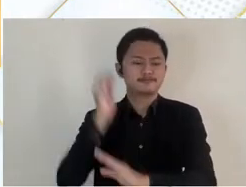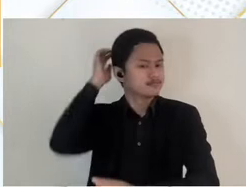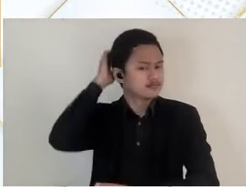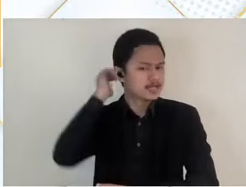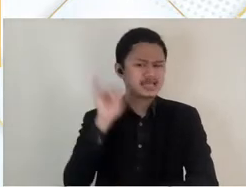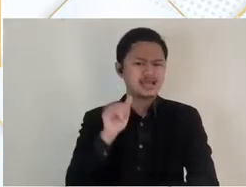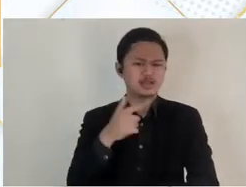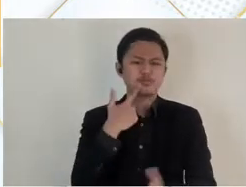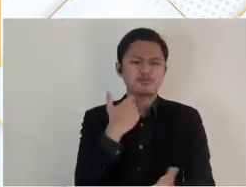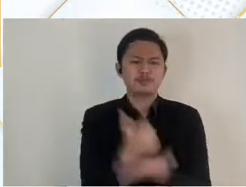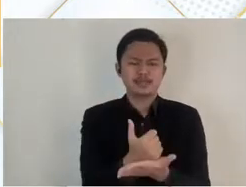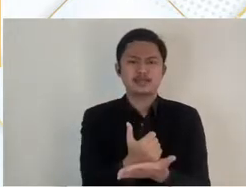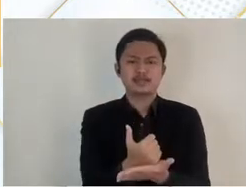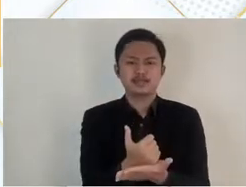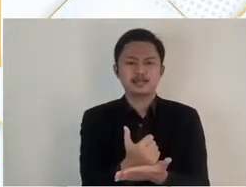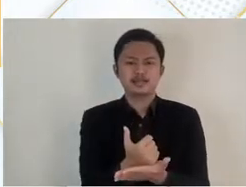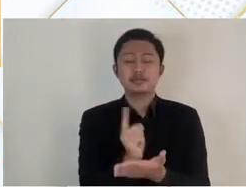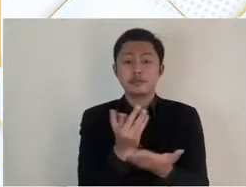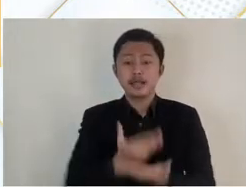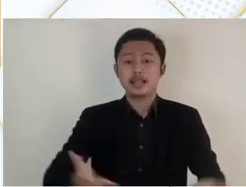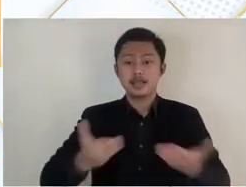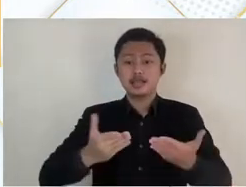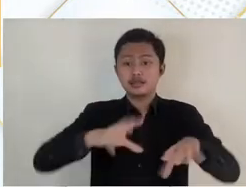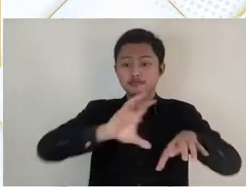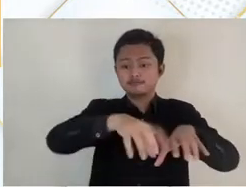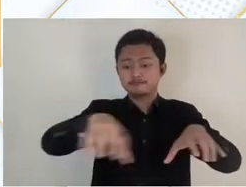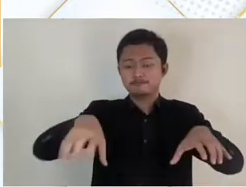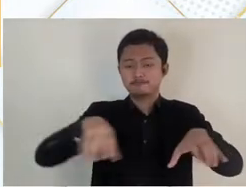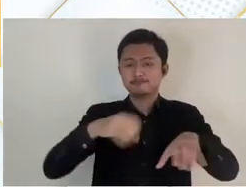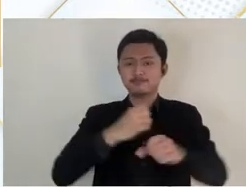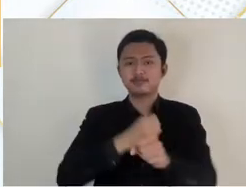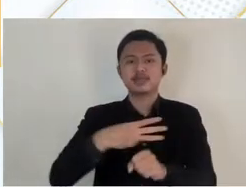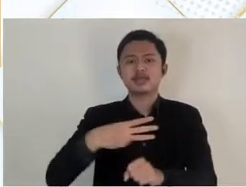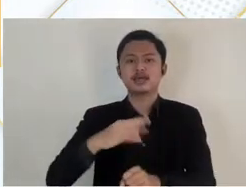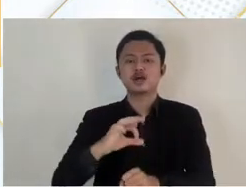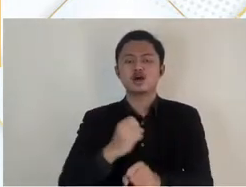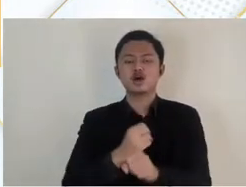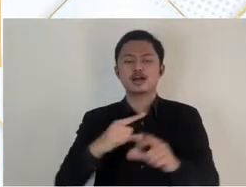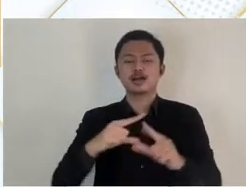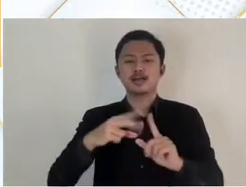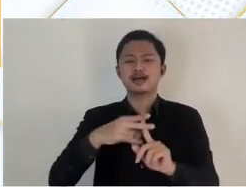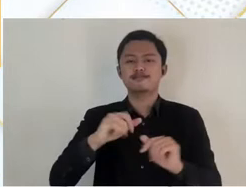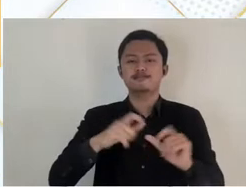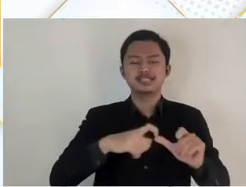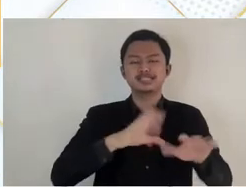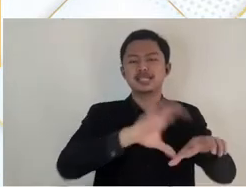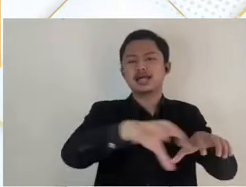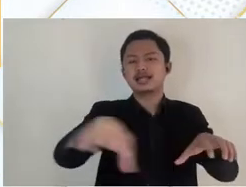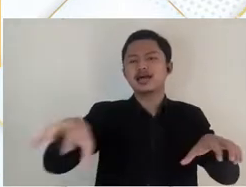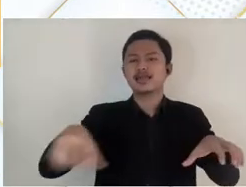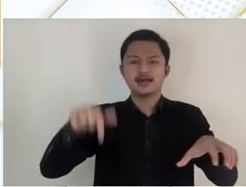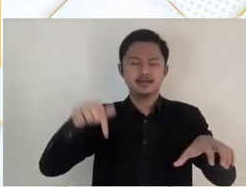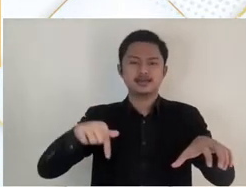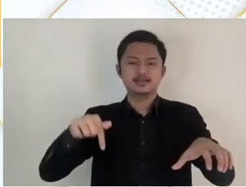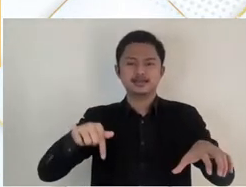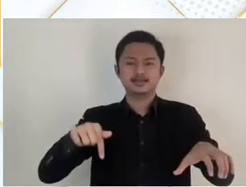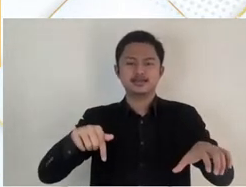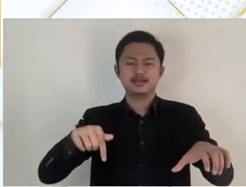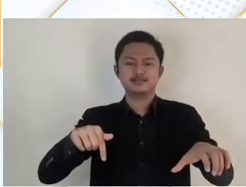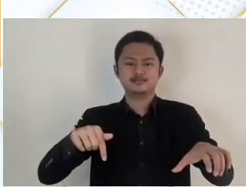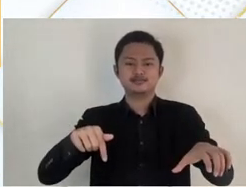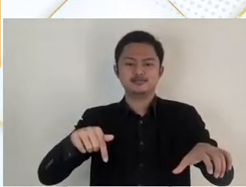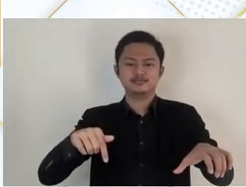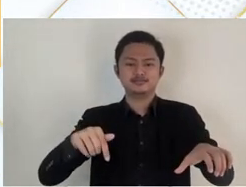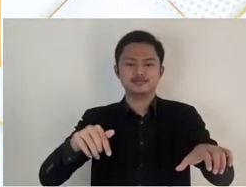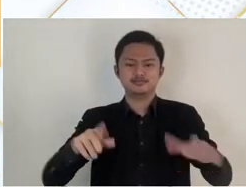large geographical footprint looking into the Asia Pacific region, thoroughly through the